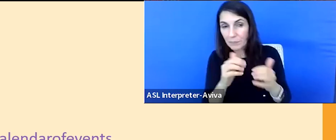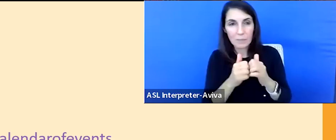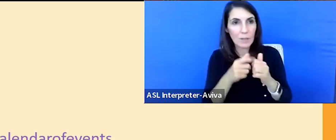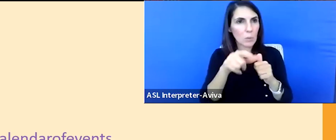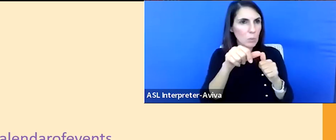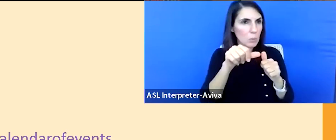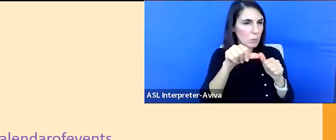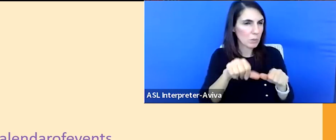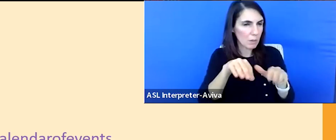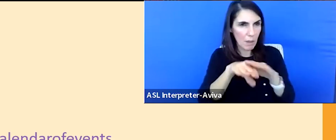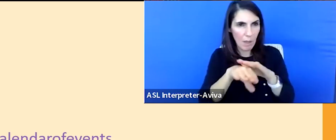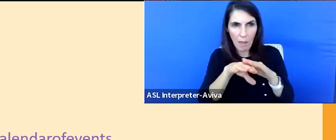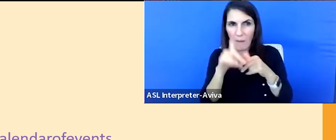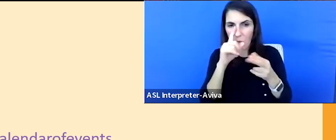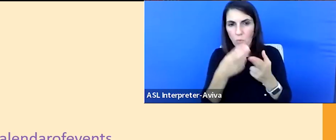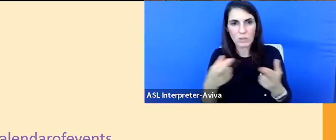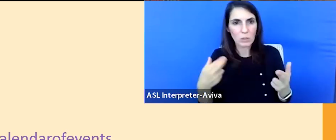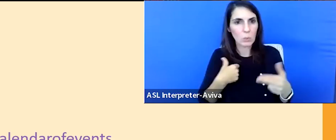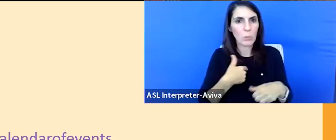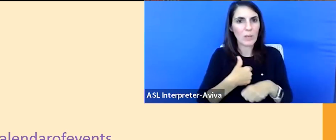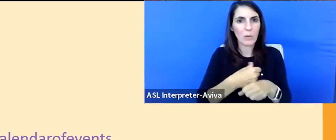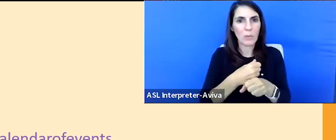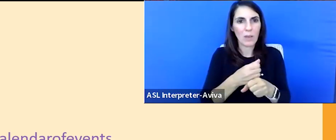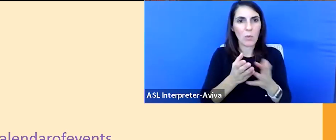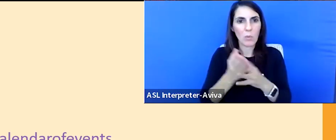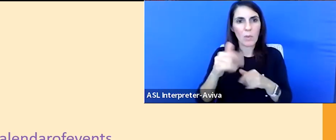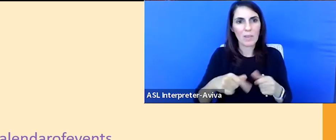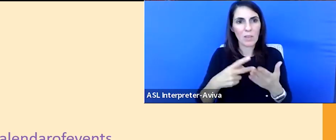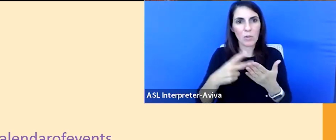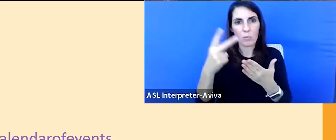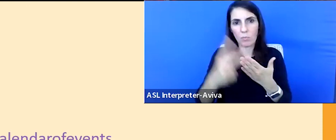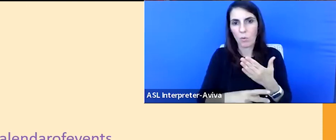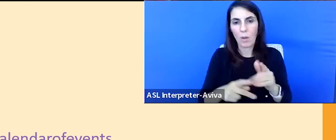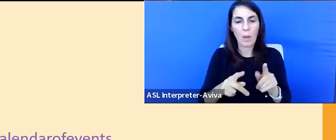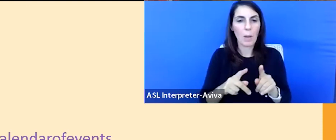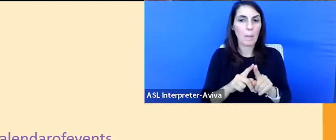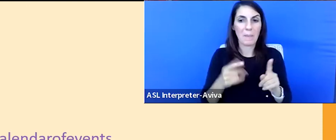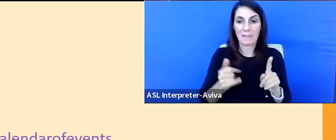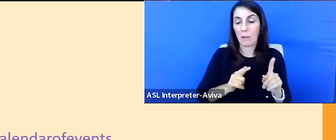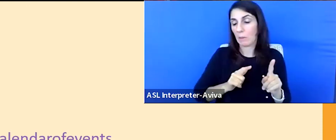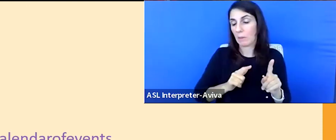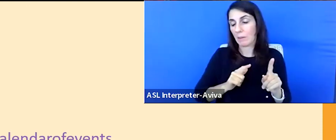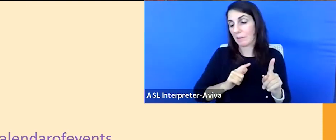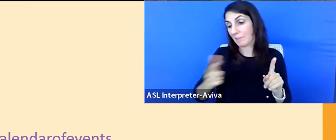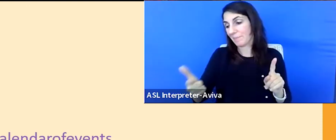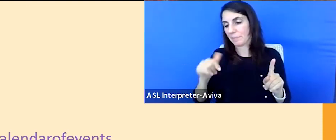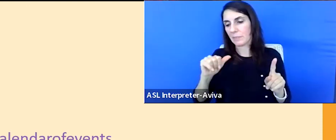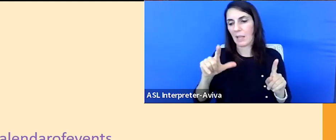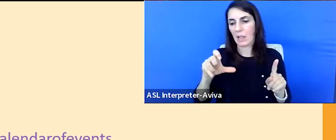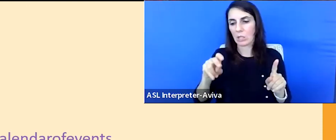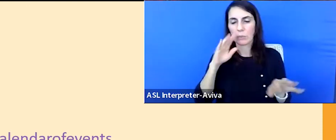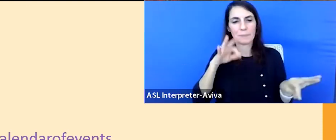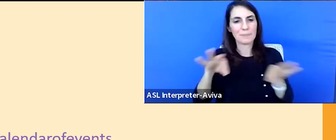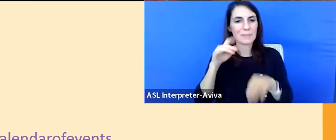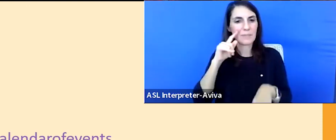access the resources that we have created through the programming. But with that, I'll pass it on back to Allison to talk about